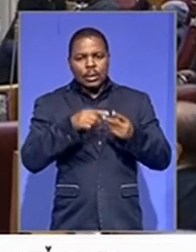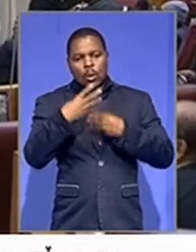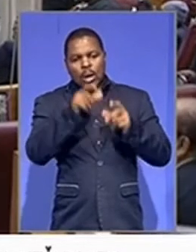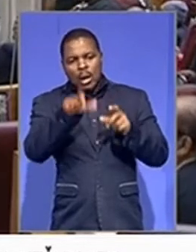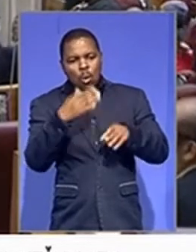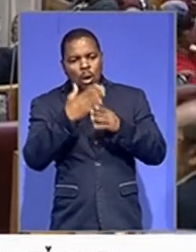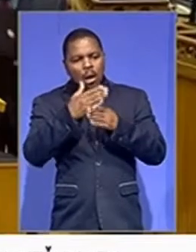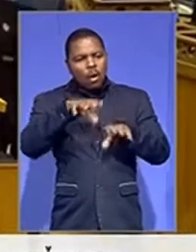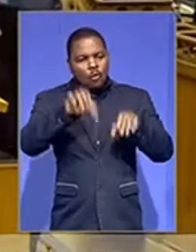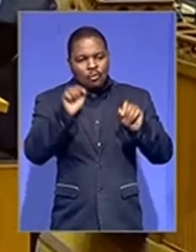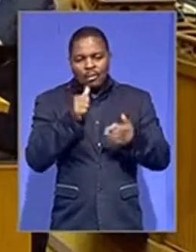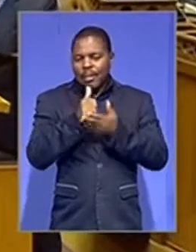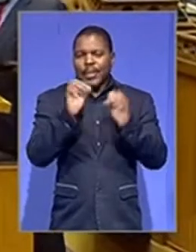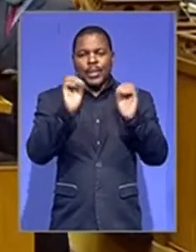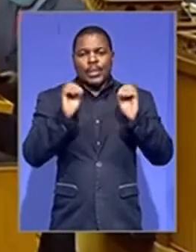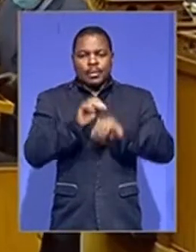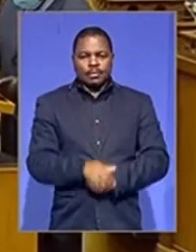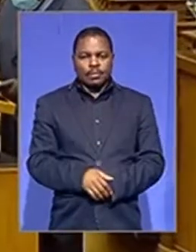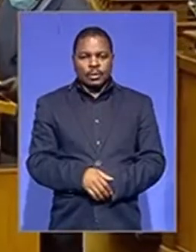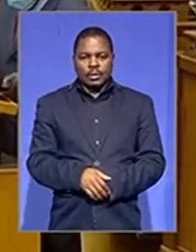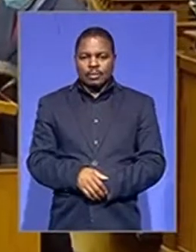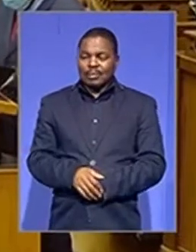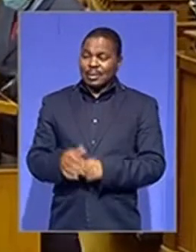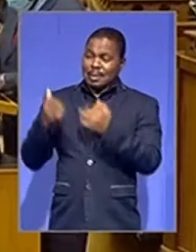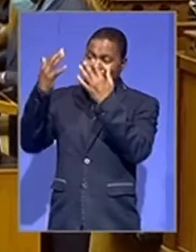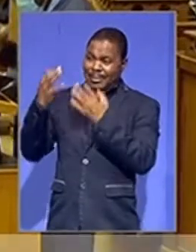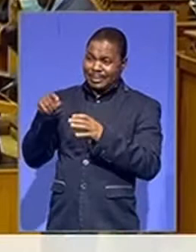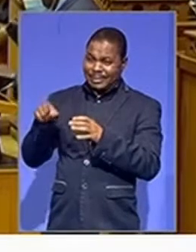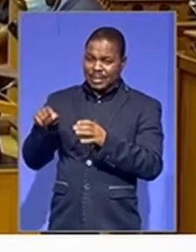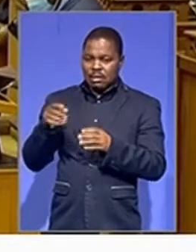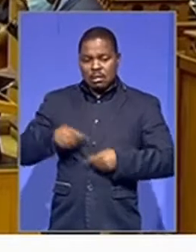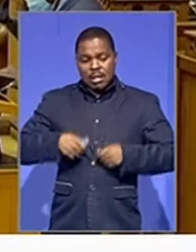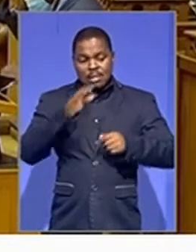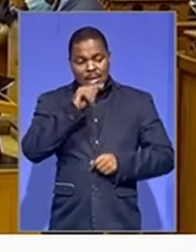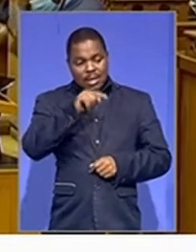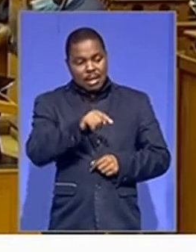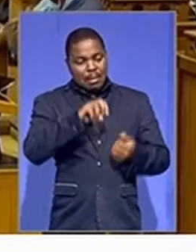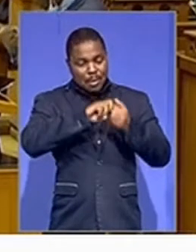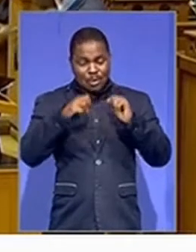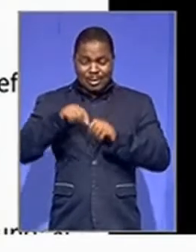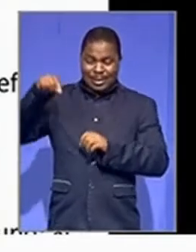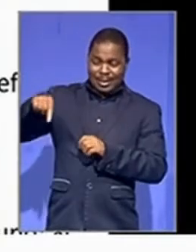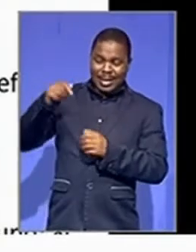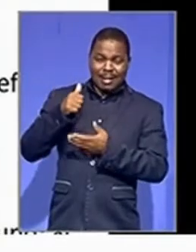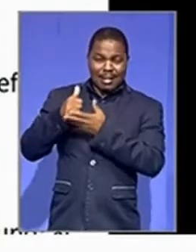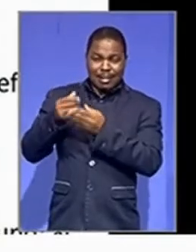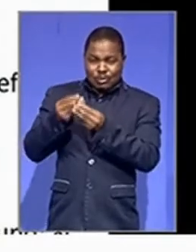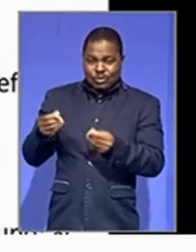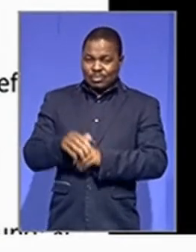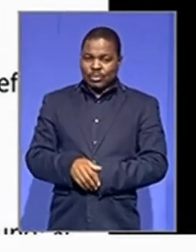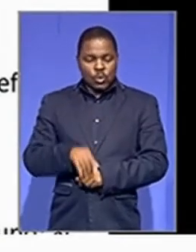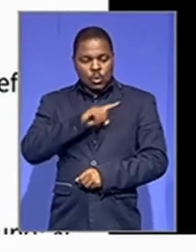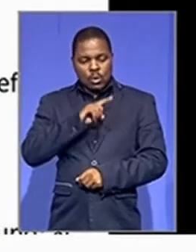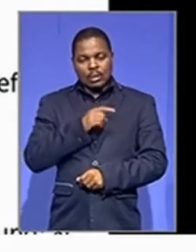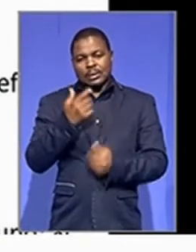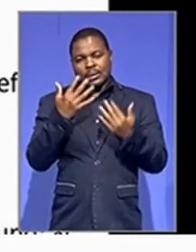ke mošomo. And I think for us, Chair, the way the budget fails dismally is not addressing the fundamental causes of the fiscal crisis, which is that we lose